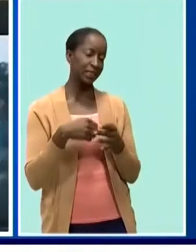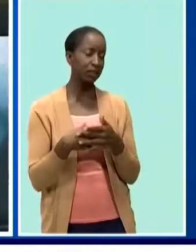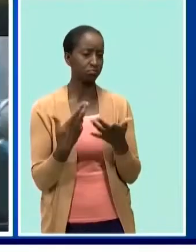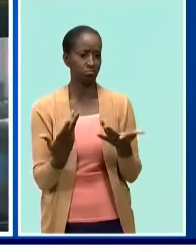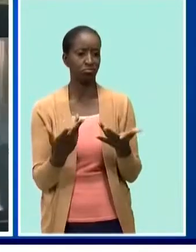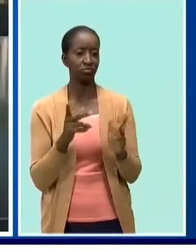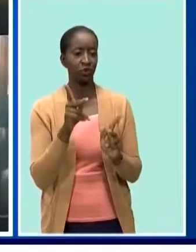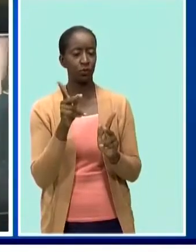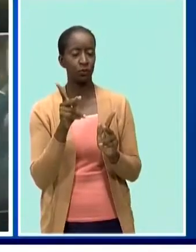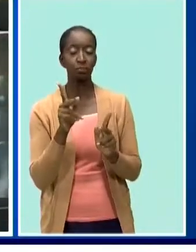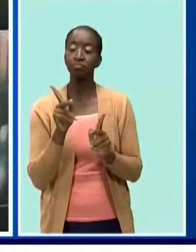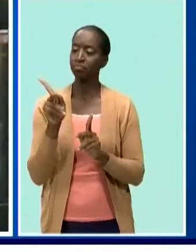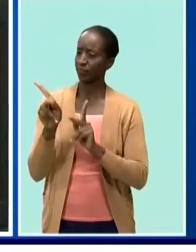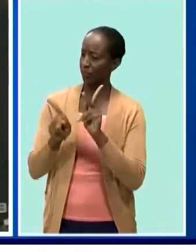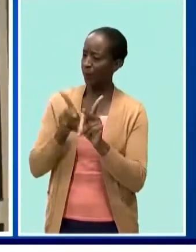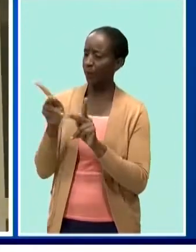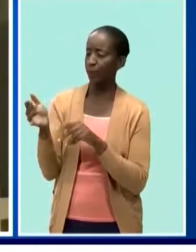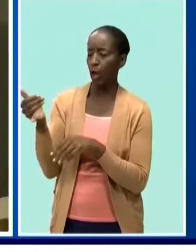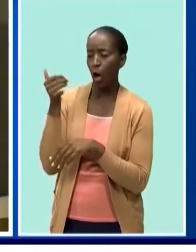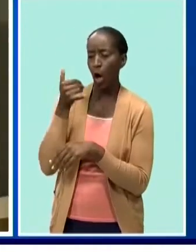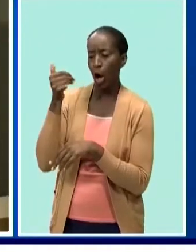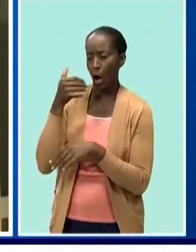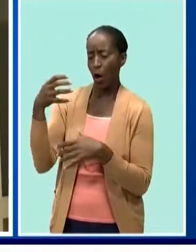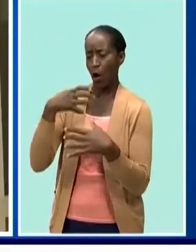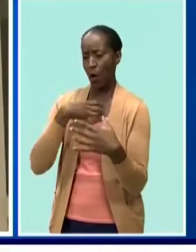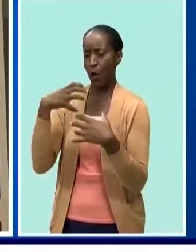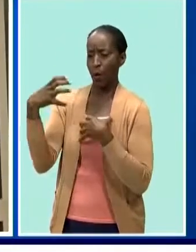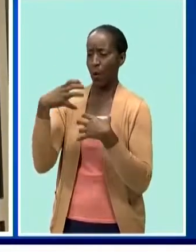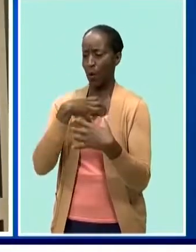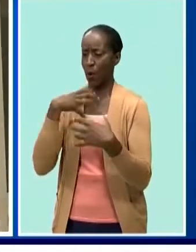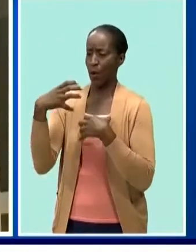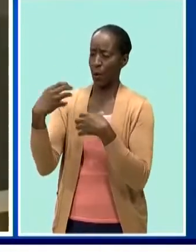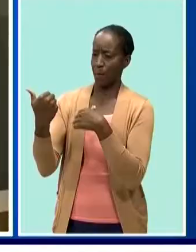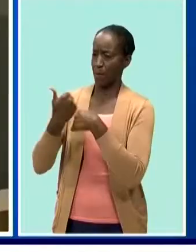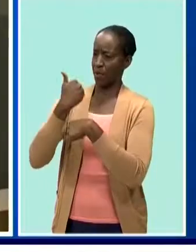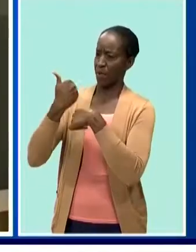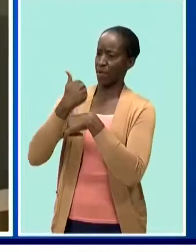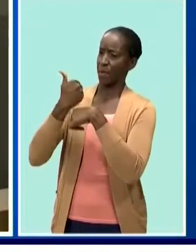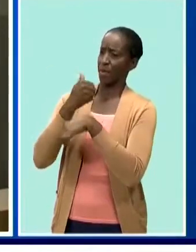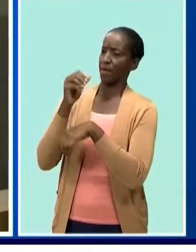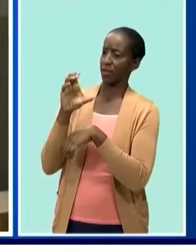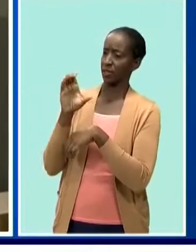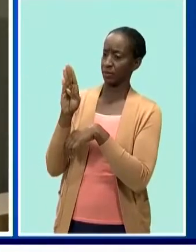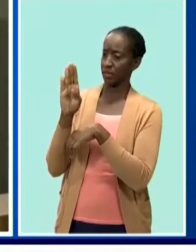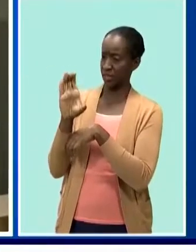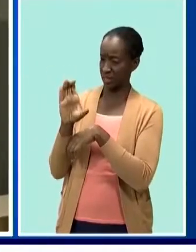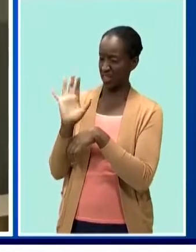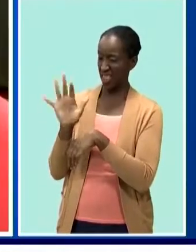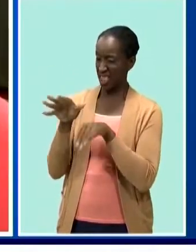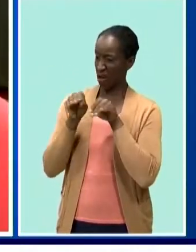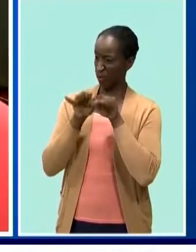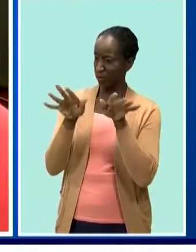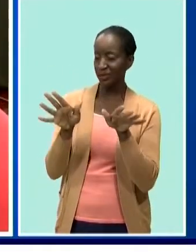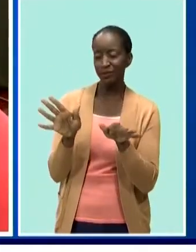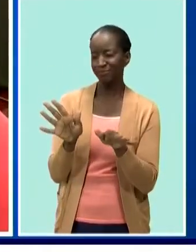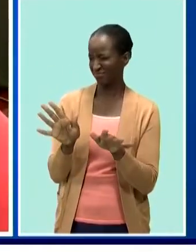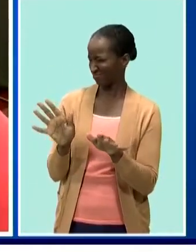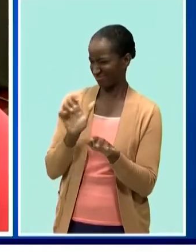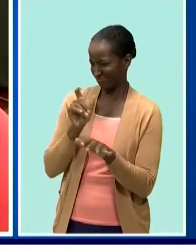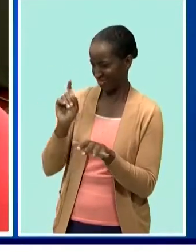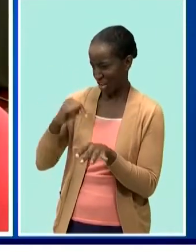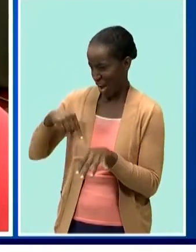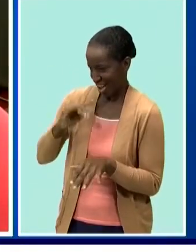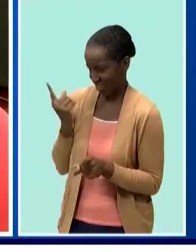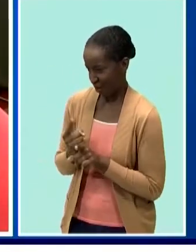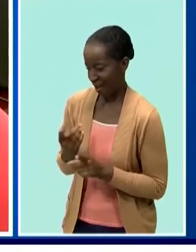people are thinking that it's the fault of the CBC, that it's the CBC that is sending out this signal, but we're long past that. Absolutely not. As